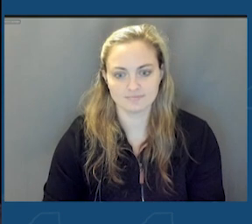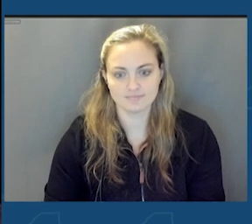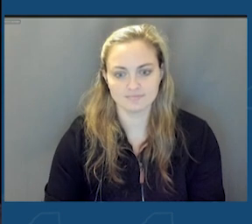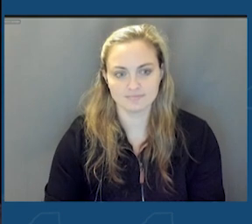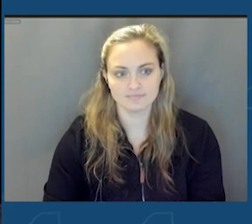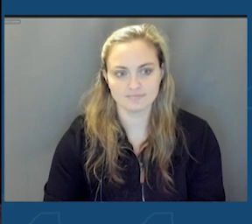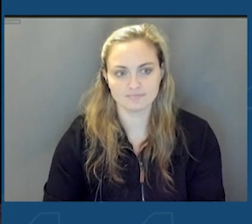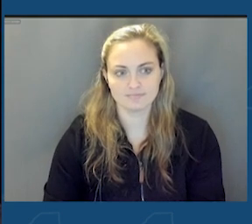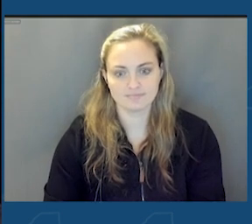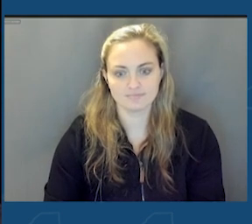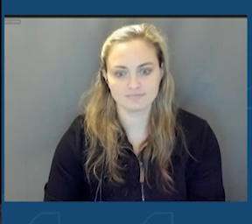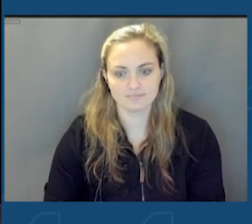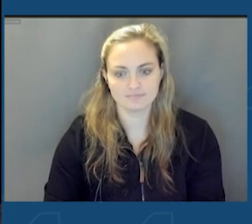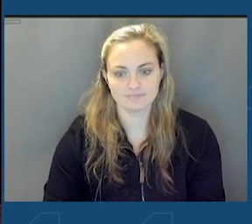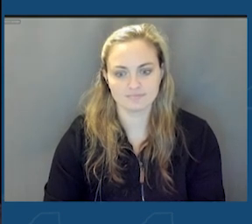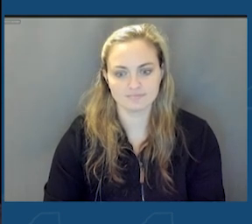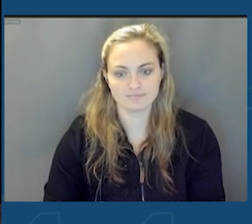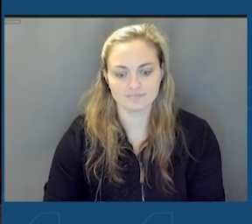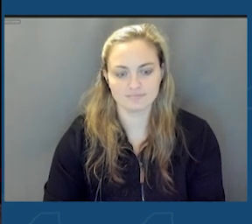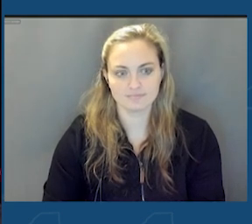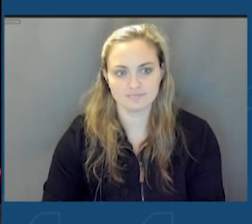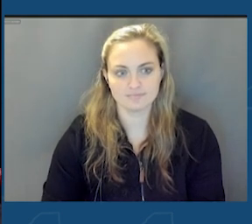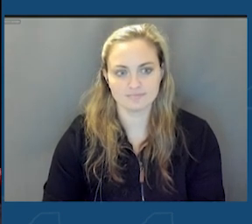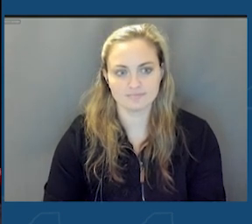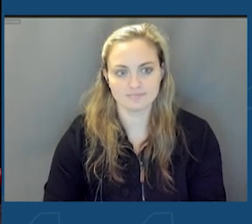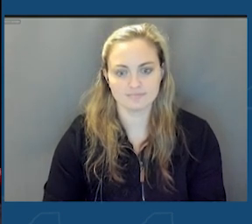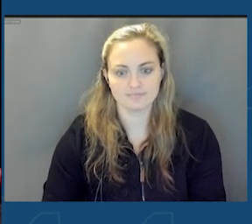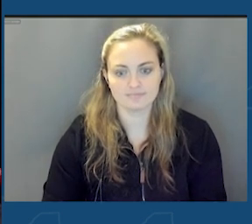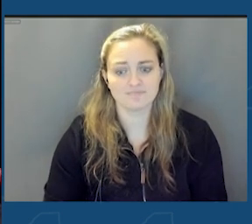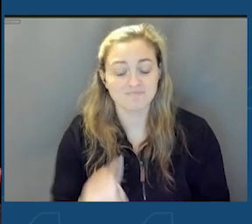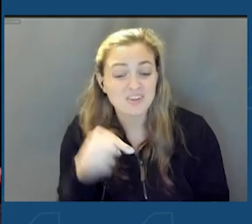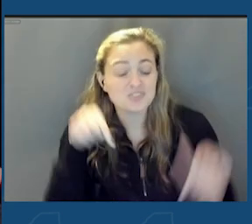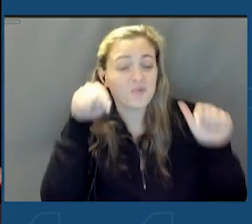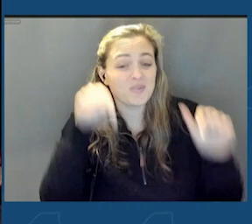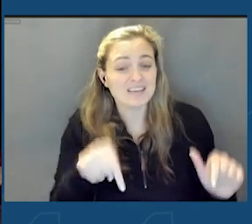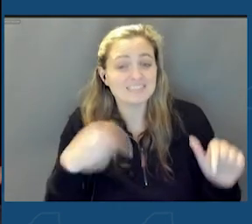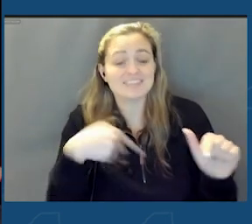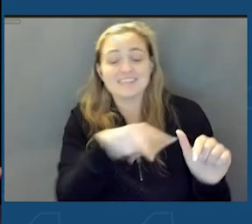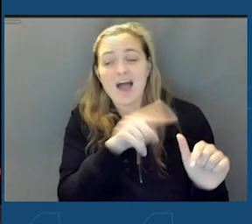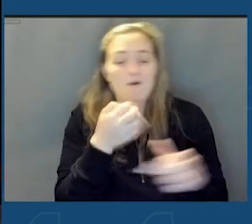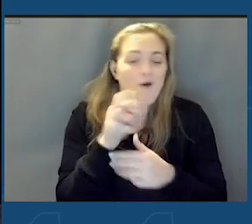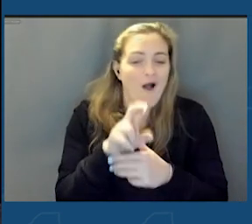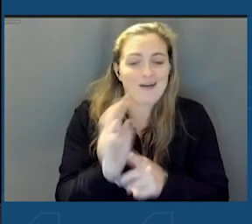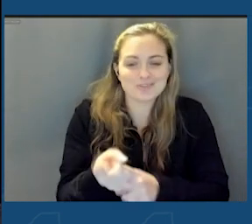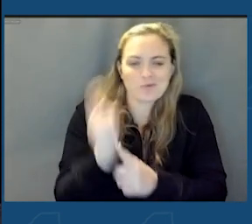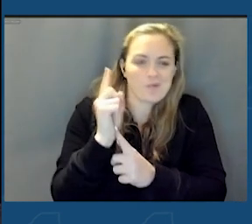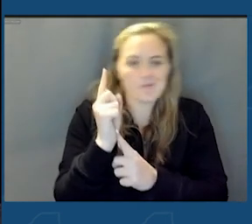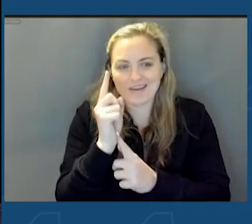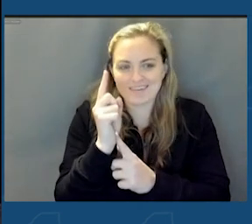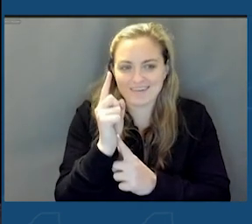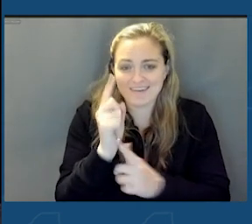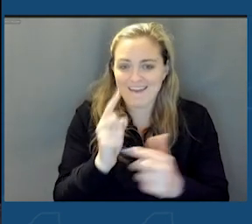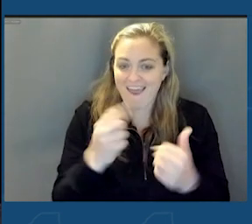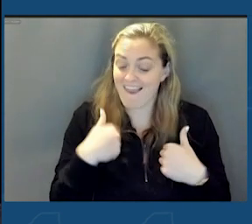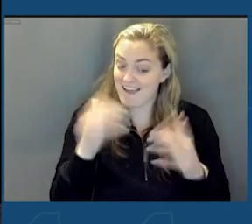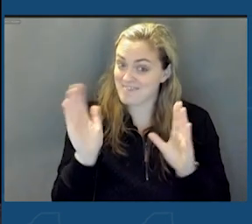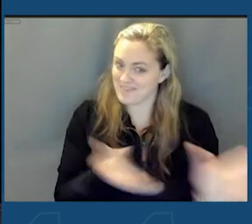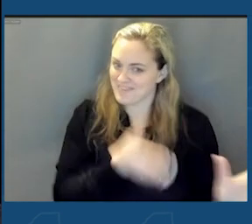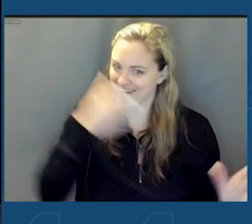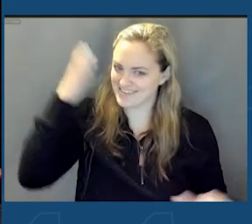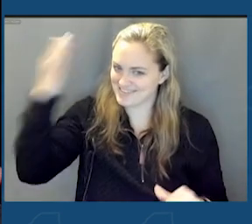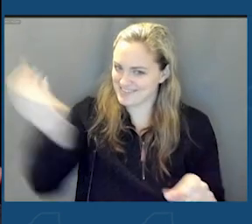So East Harlem, this is our Oscar moment. And I have a prepared speech to make sure